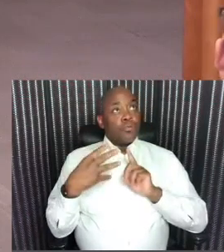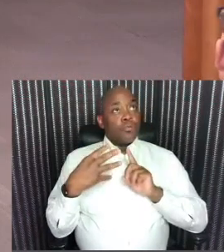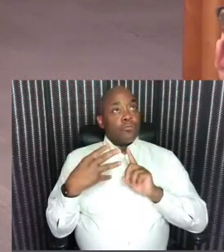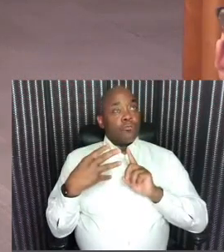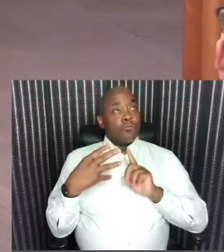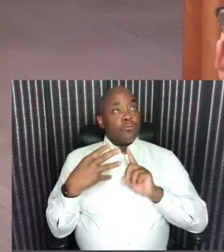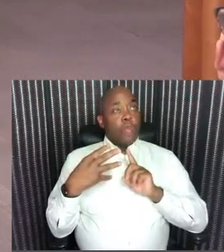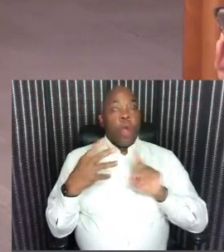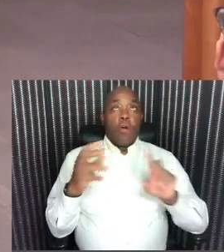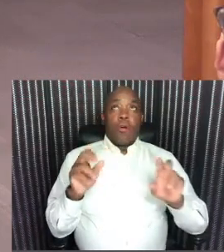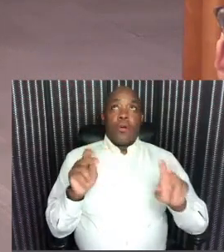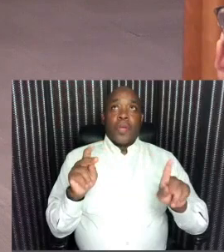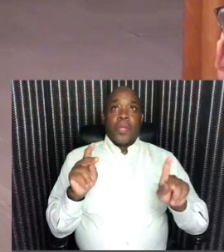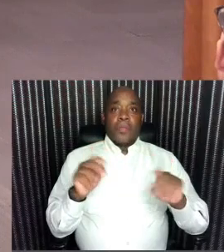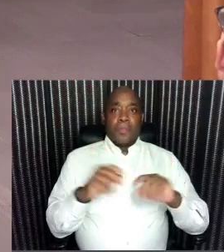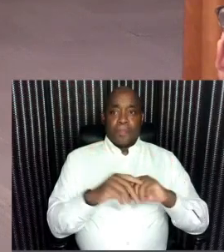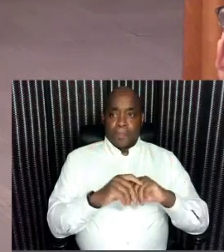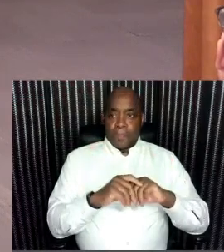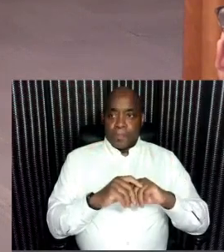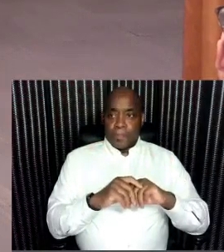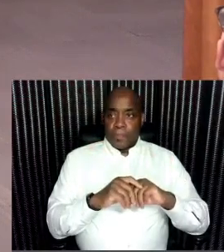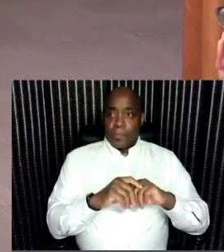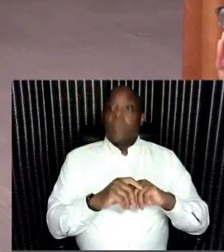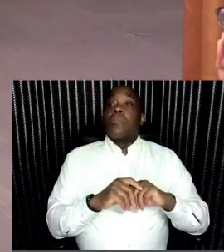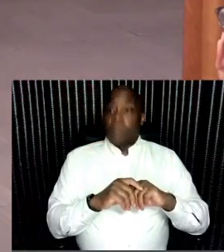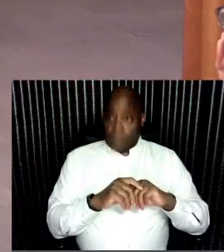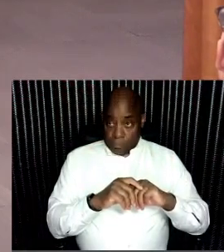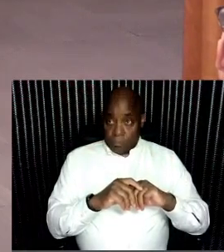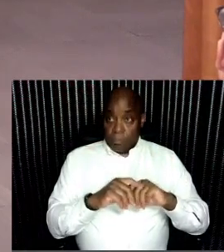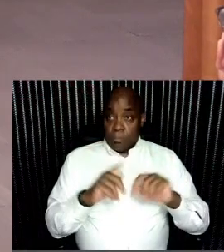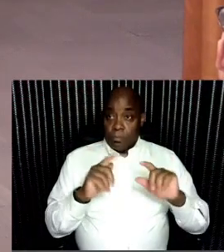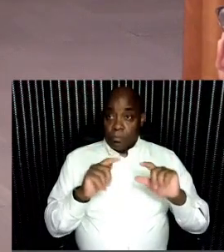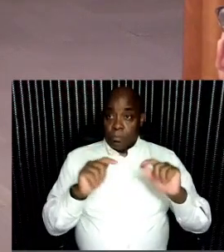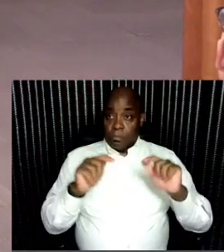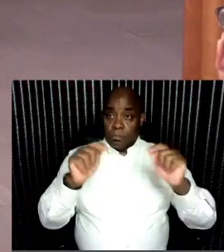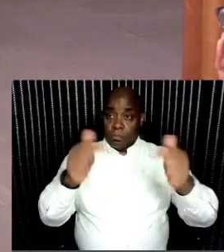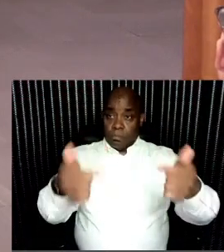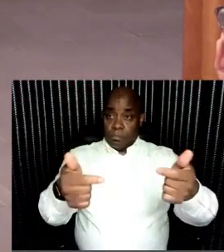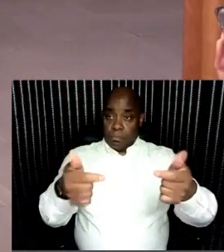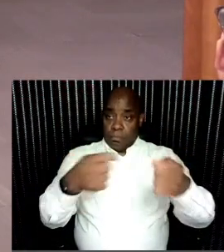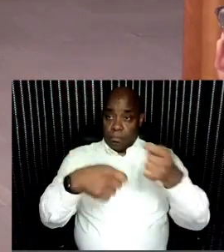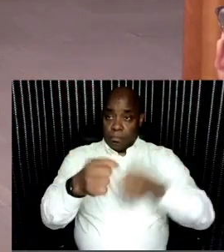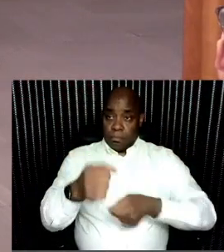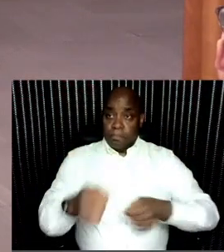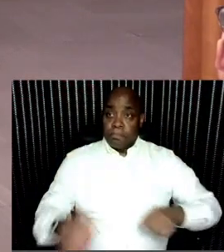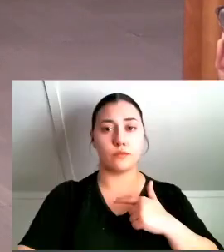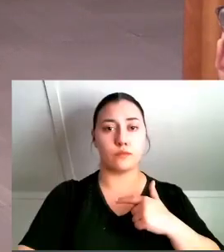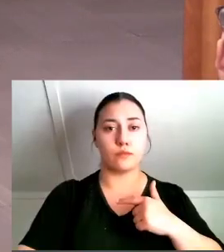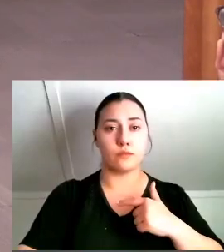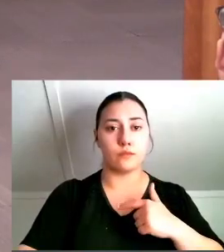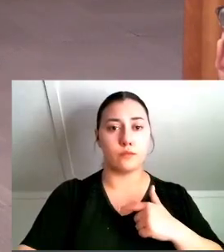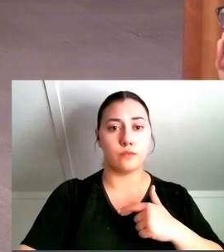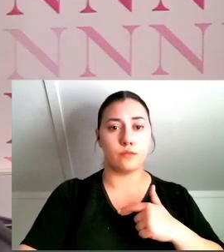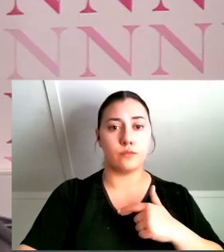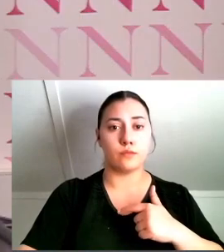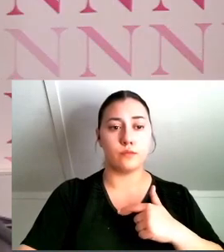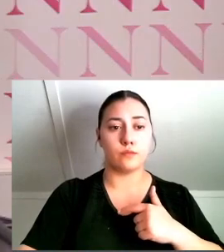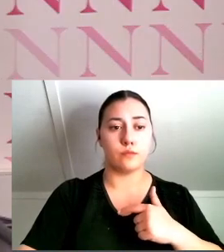Okay. Because the conversations that preceded the changes to the promotion and tenure guidelines, I